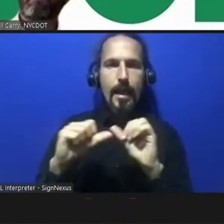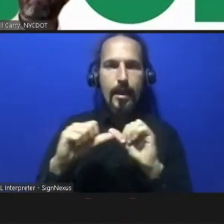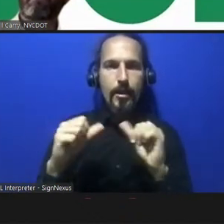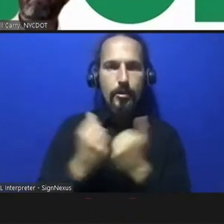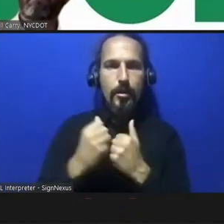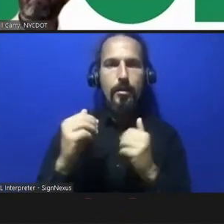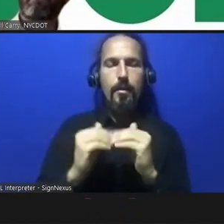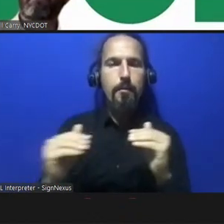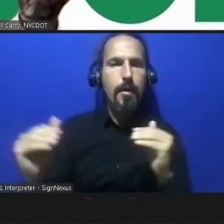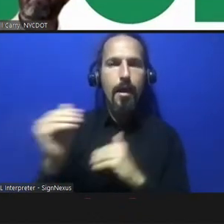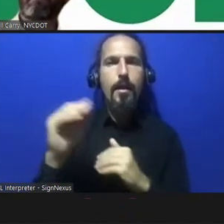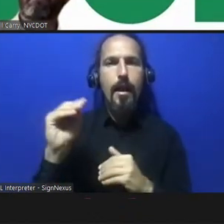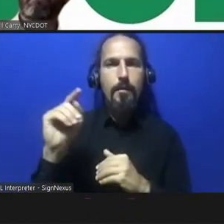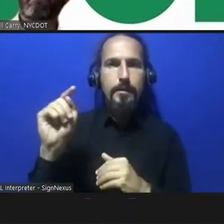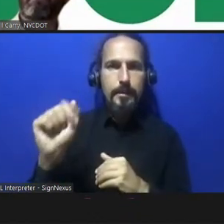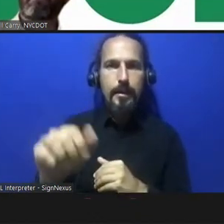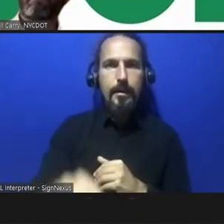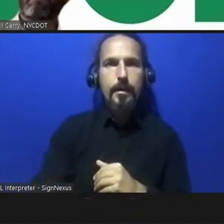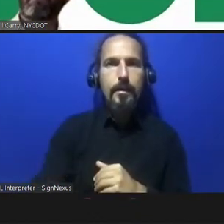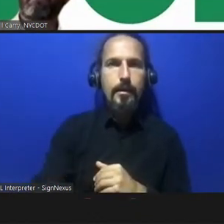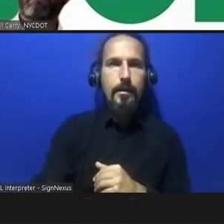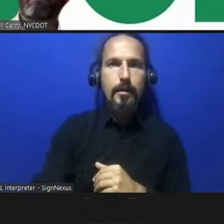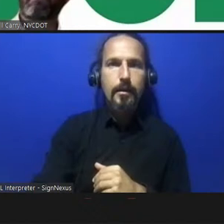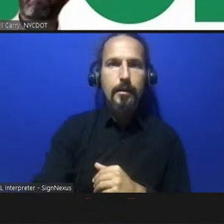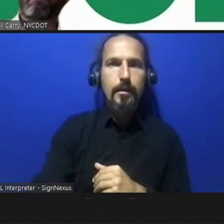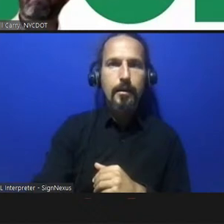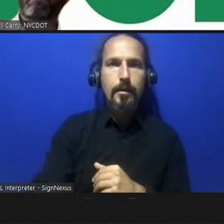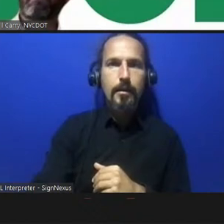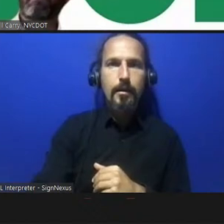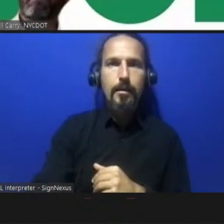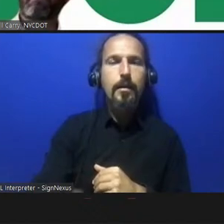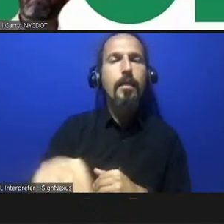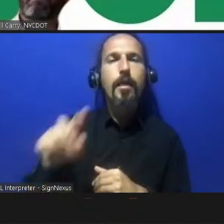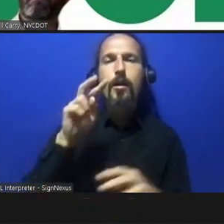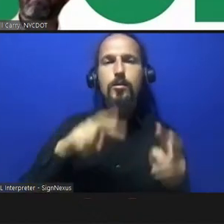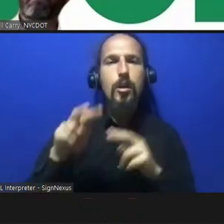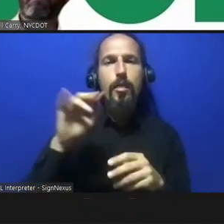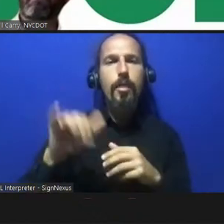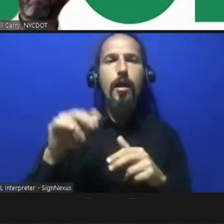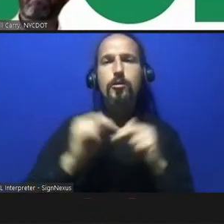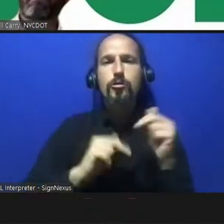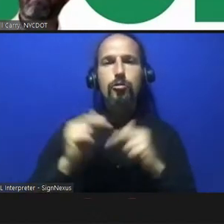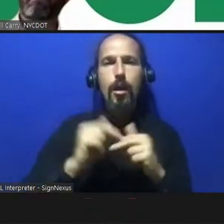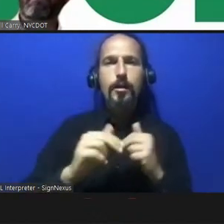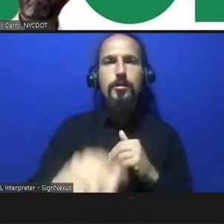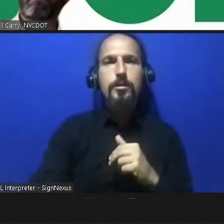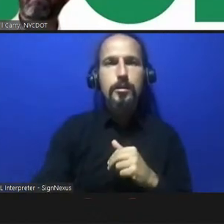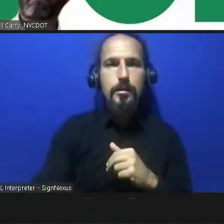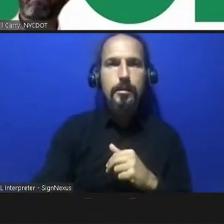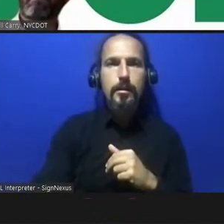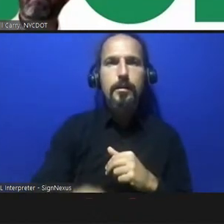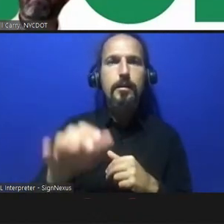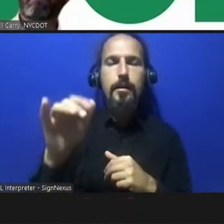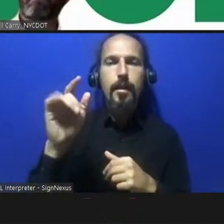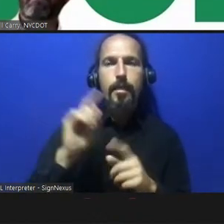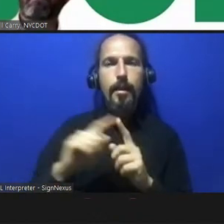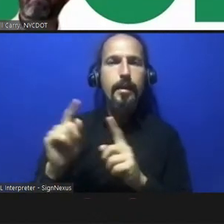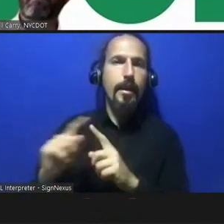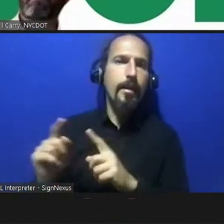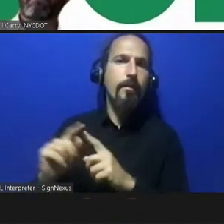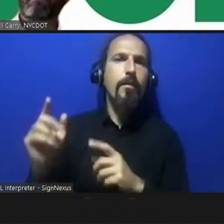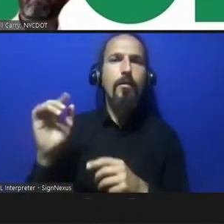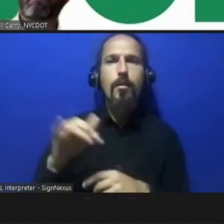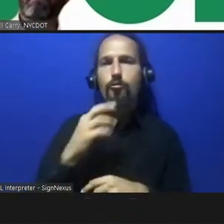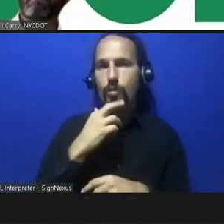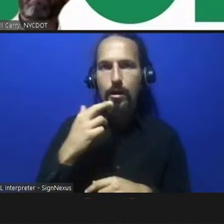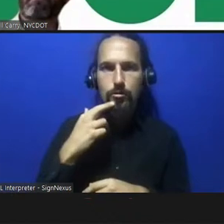beyond the mta such as those who oversee construction sites restaurant sanitation activities and the plethora